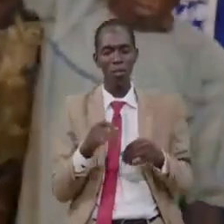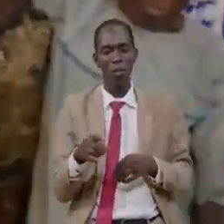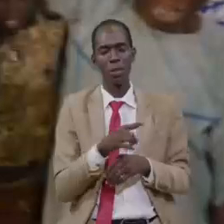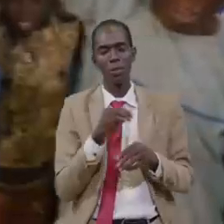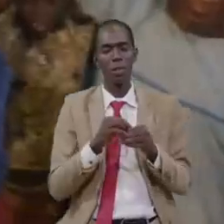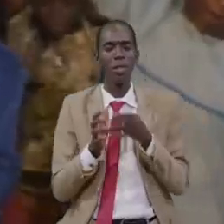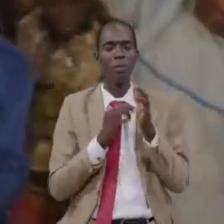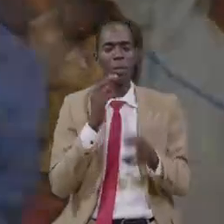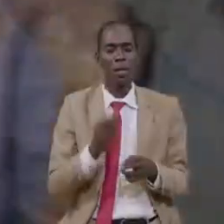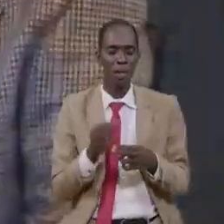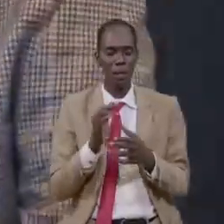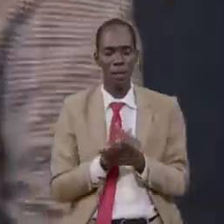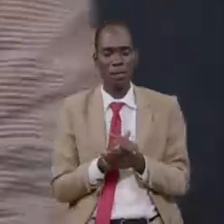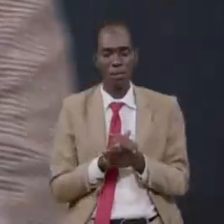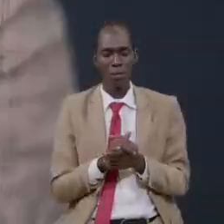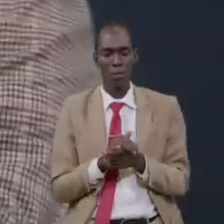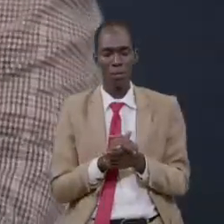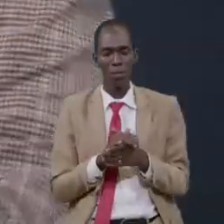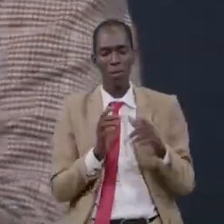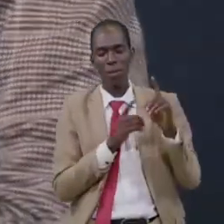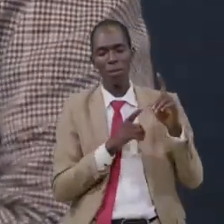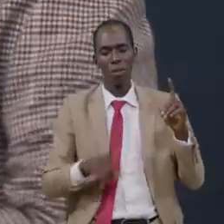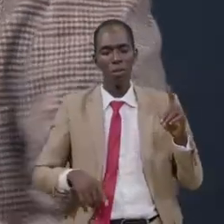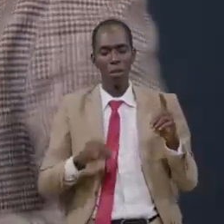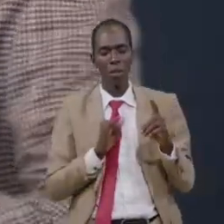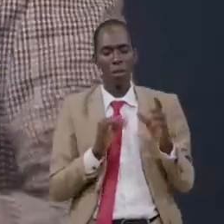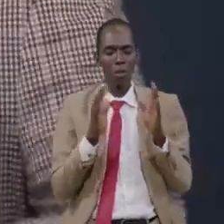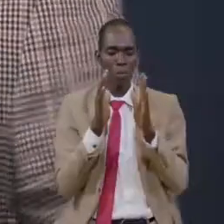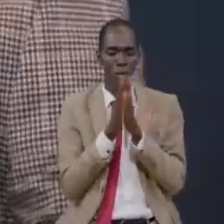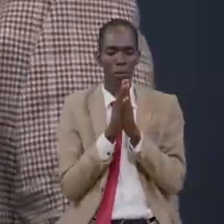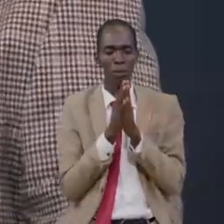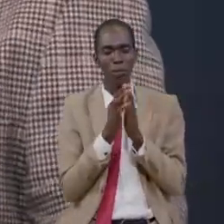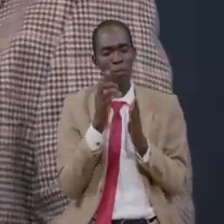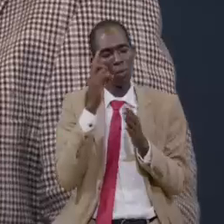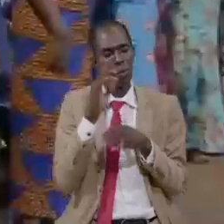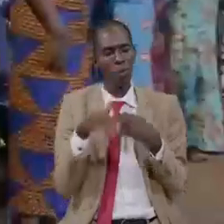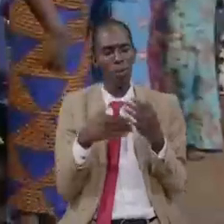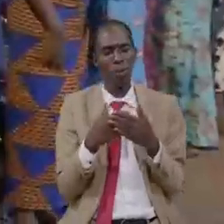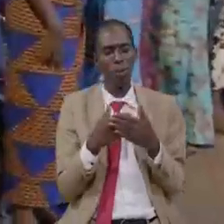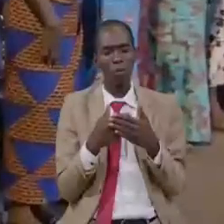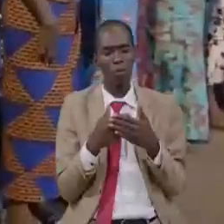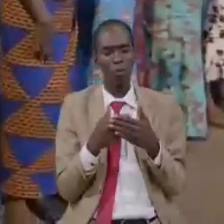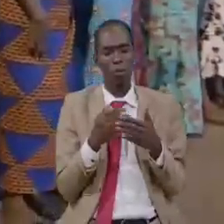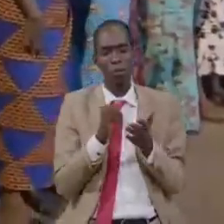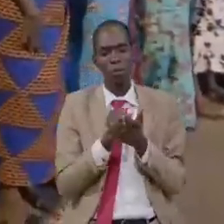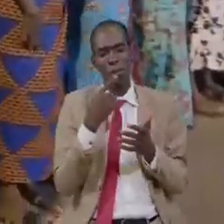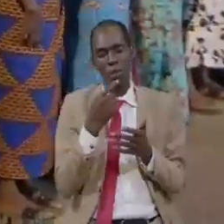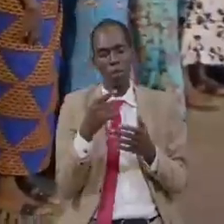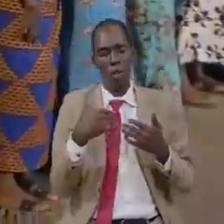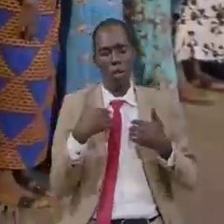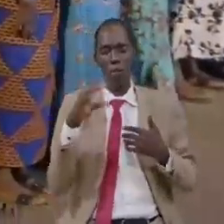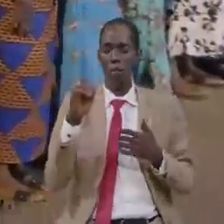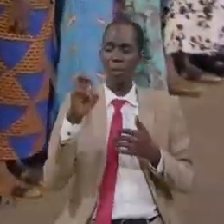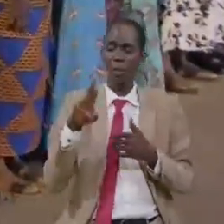Amen. Lord, I pray for those who have cancer, they don't have cancer anymore. I pray